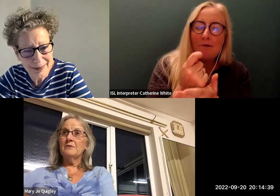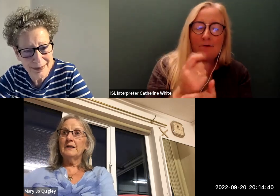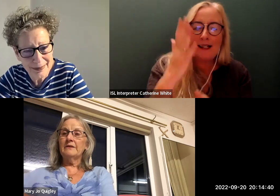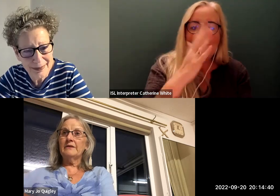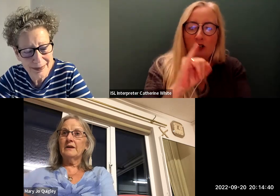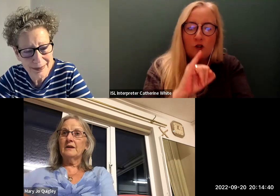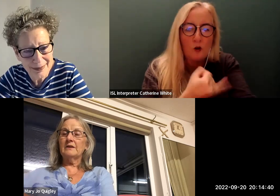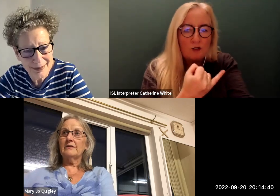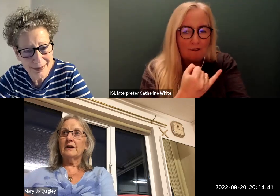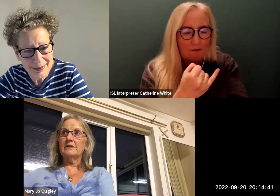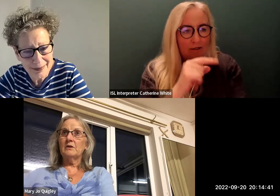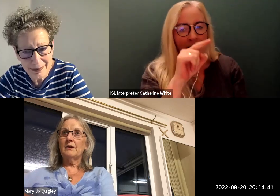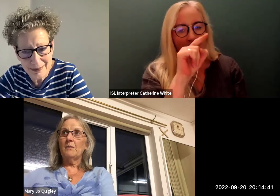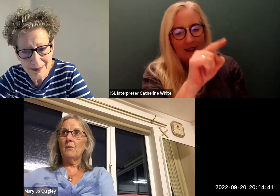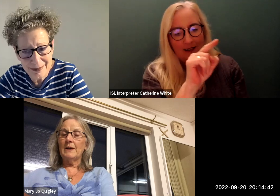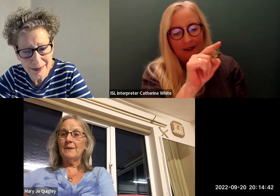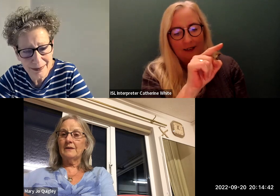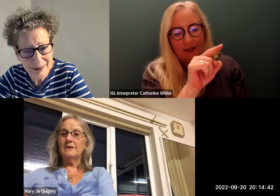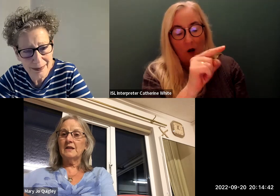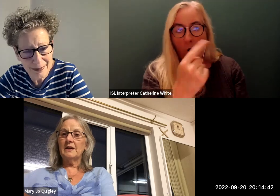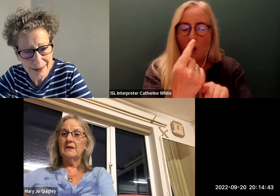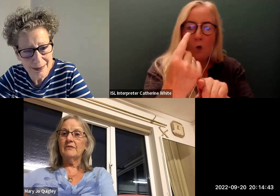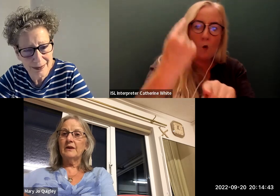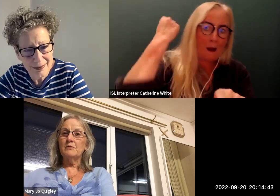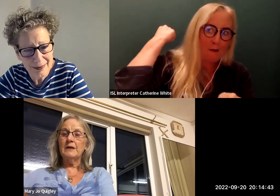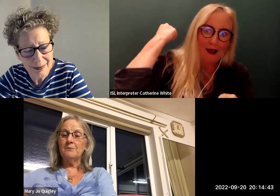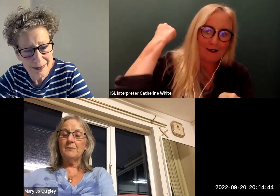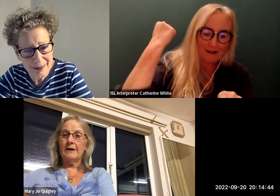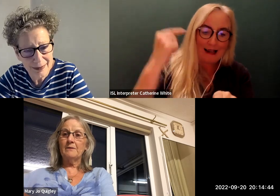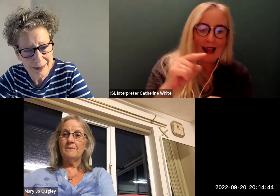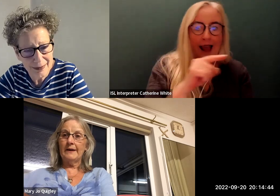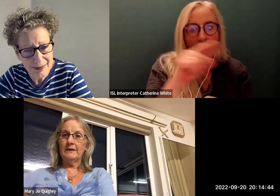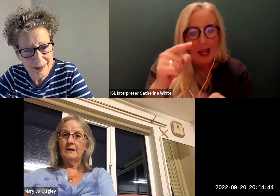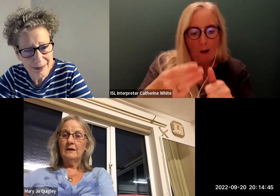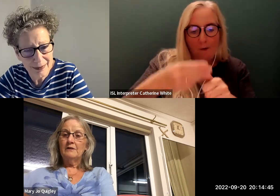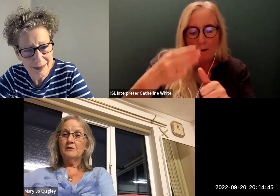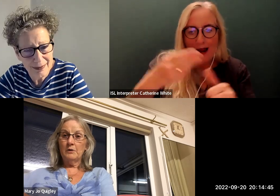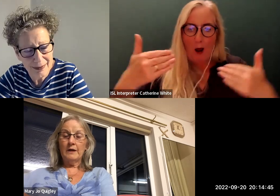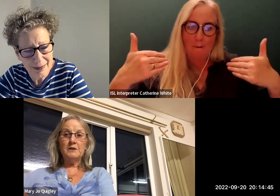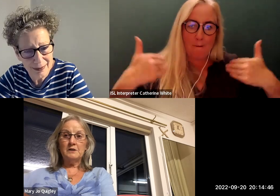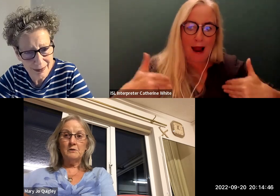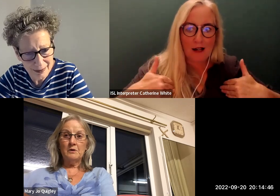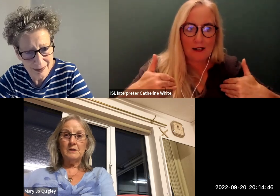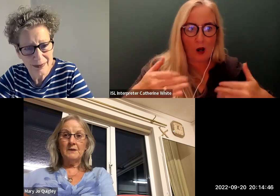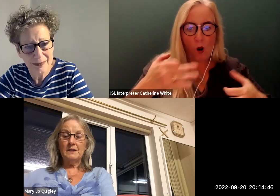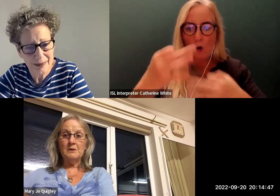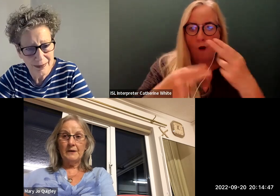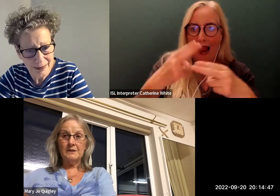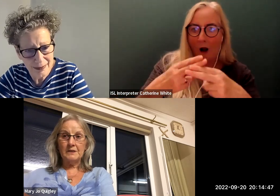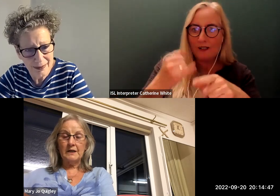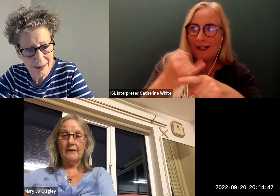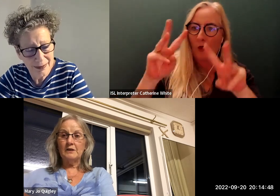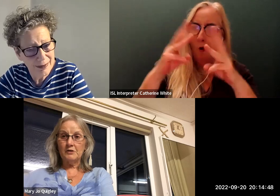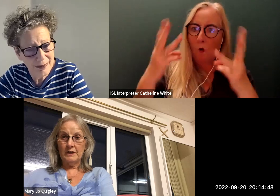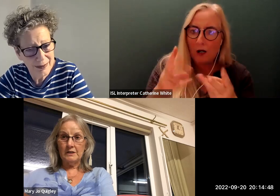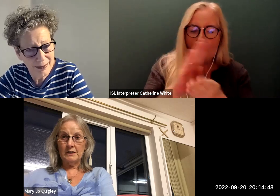I really think that way back in the day, they really prepared men for going out into the world and being independent